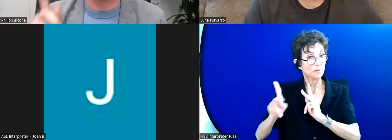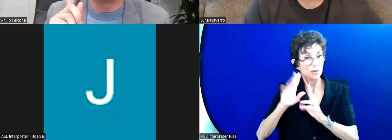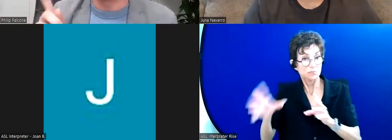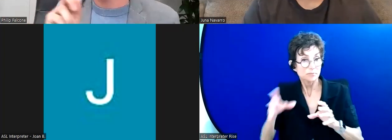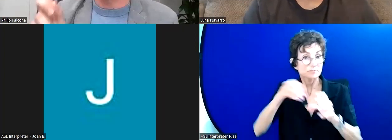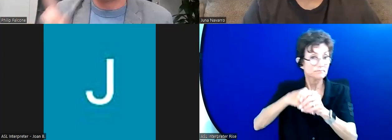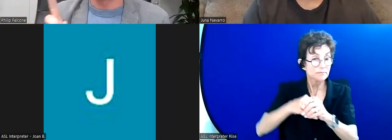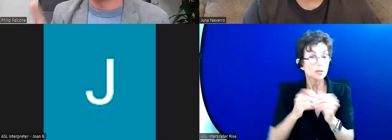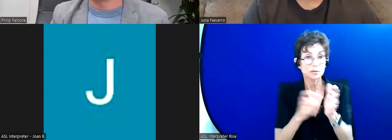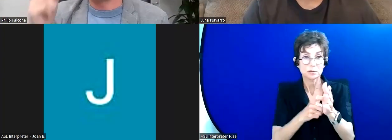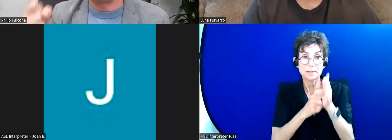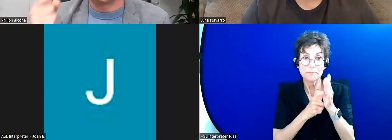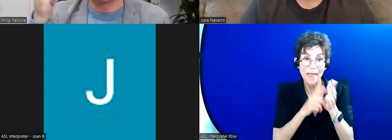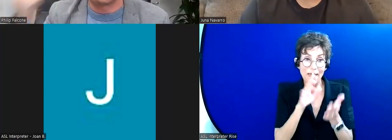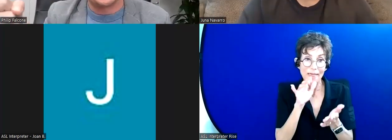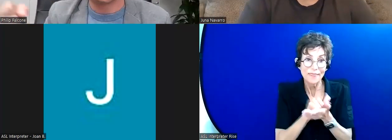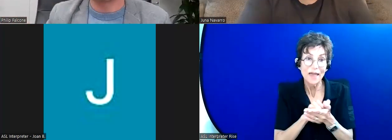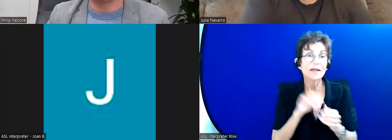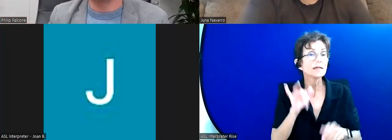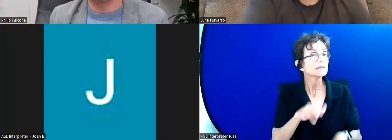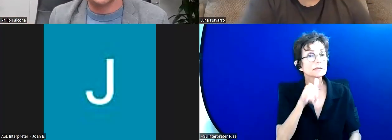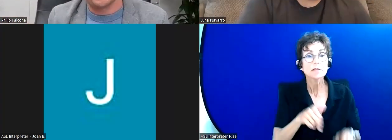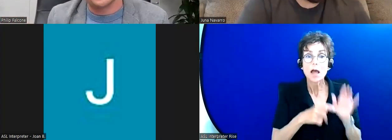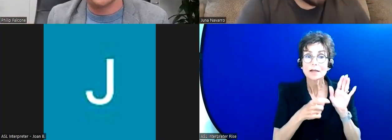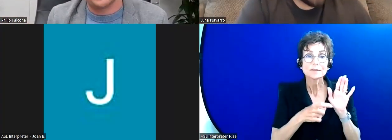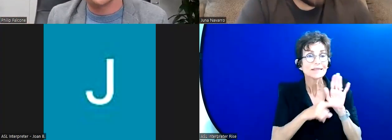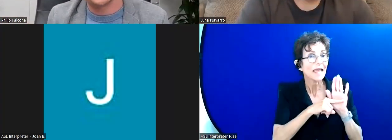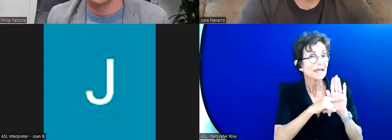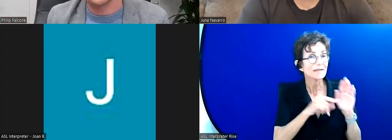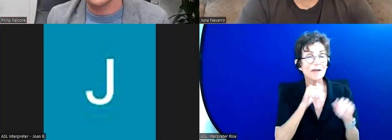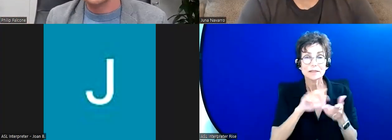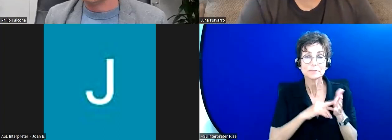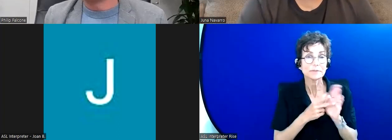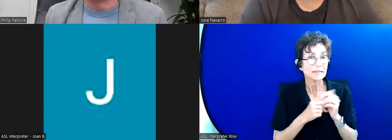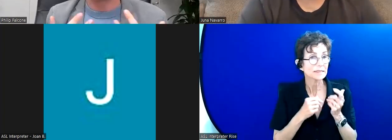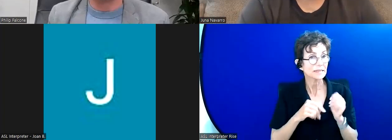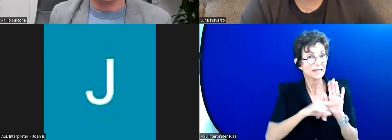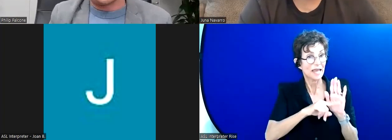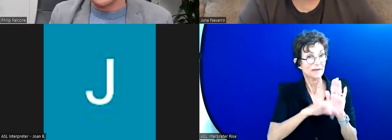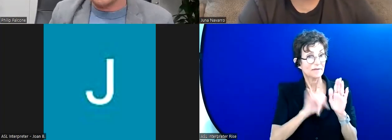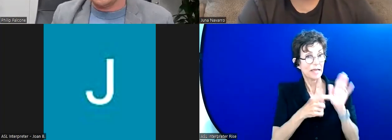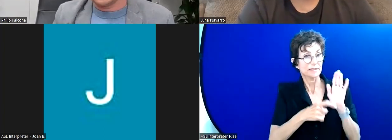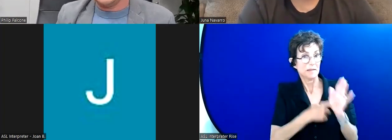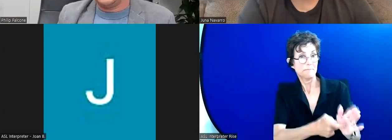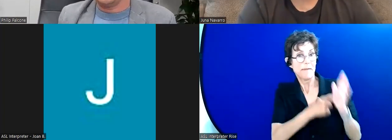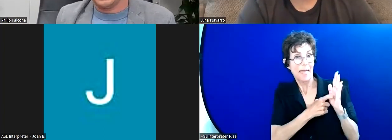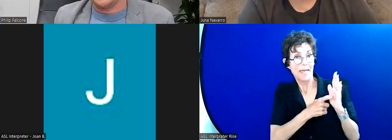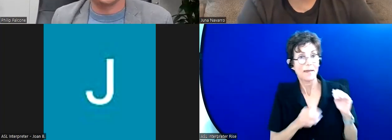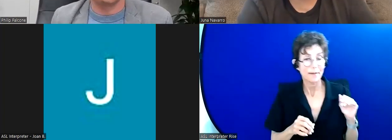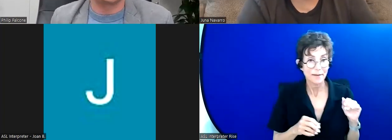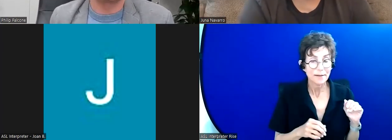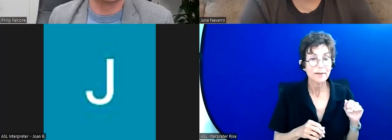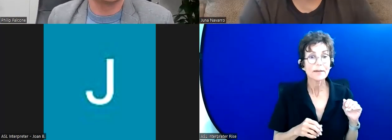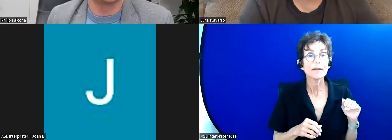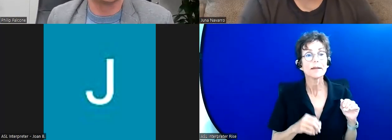And that's not a negative connotation. That's a good thing. That demanding is, I think, an important and powerful thing. But the way we approach a public